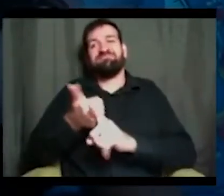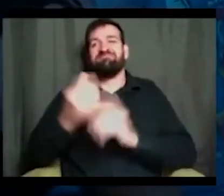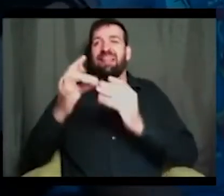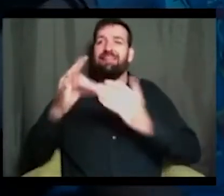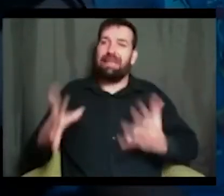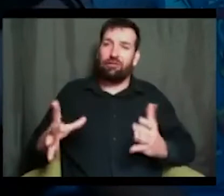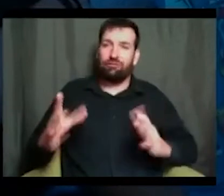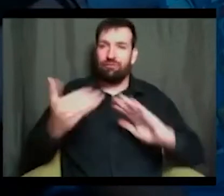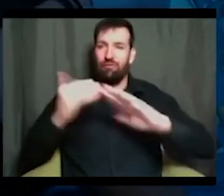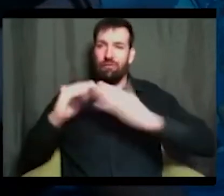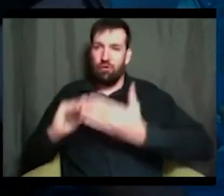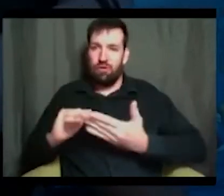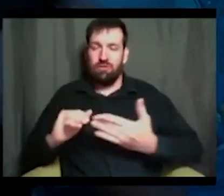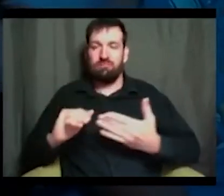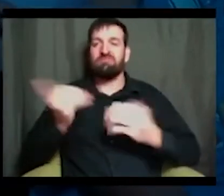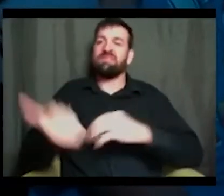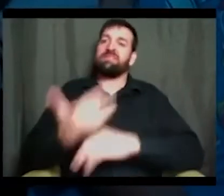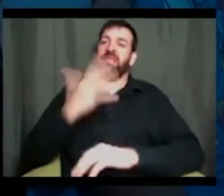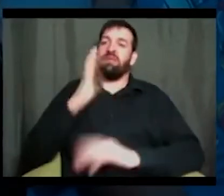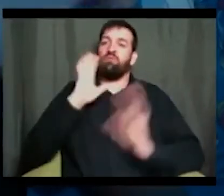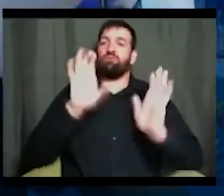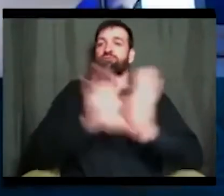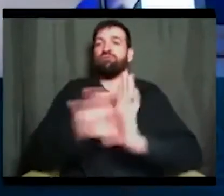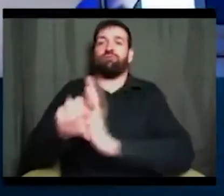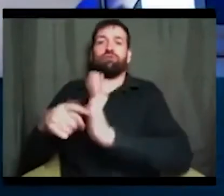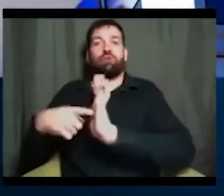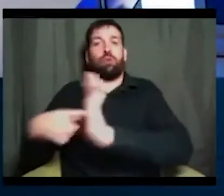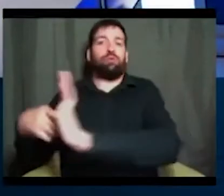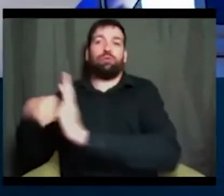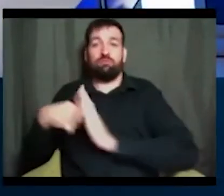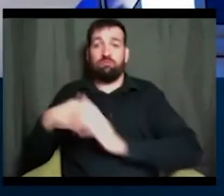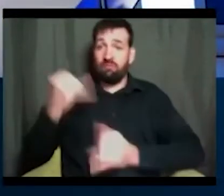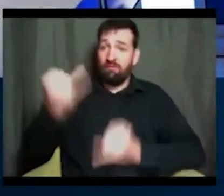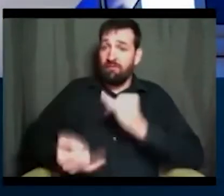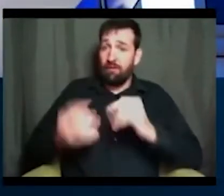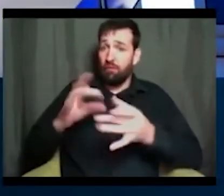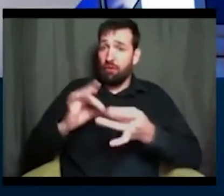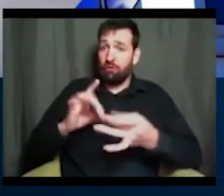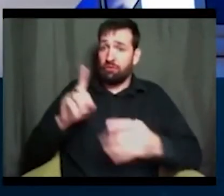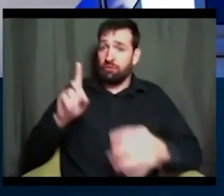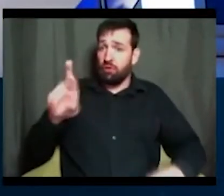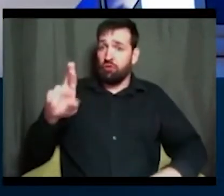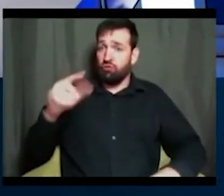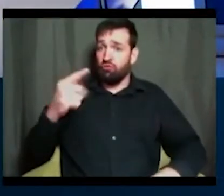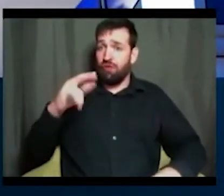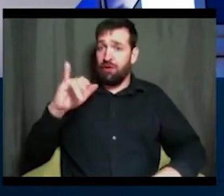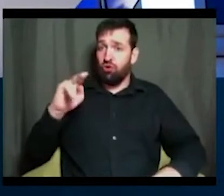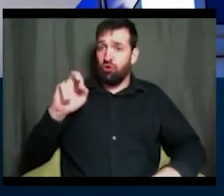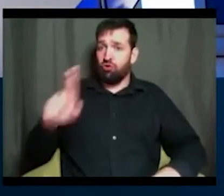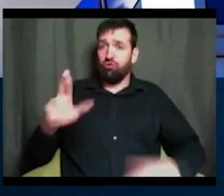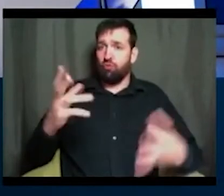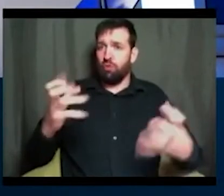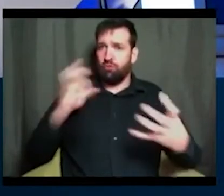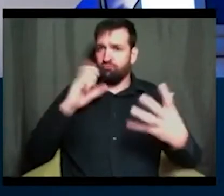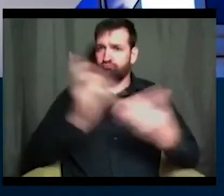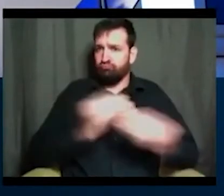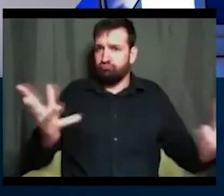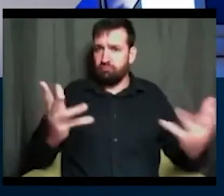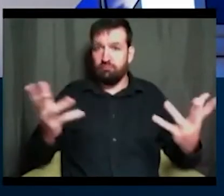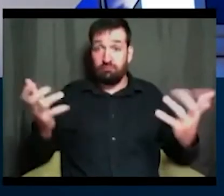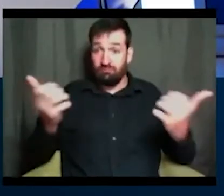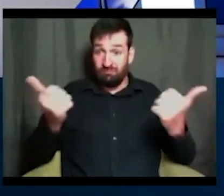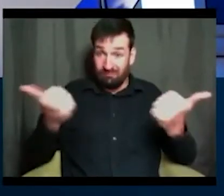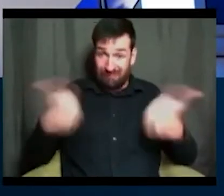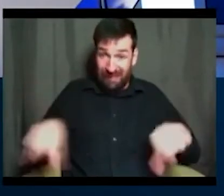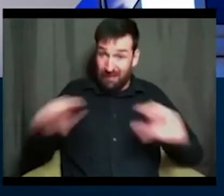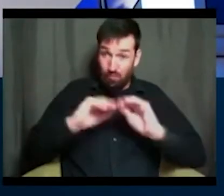week for us. We'll get them shown here on the show. But final thoughts, Dr. Greiner, I want to start with you. Just kind of what do you want us to know? And then is there any more information you can